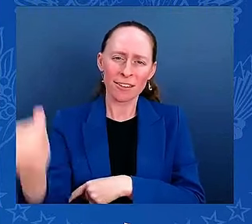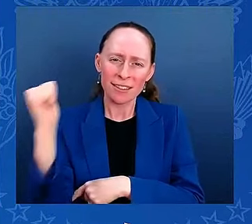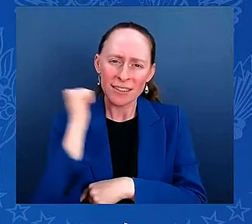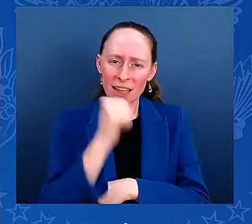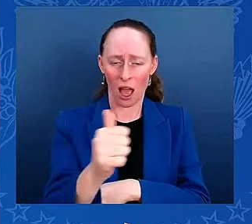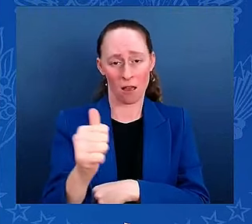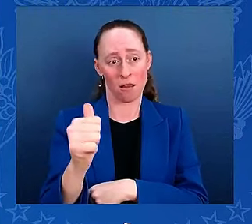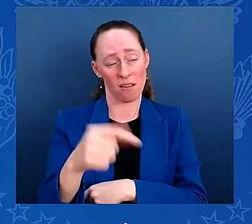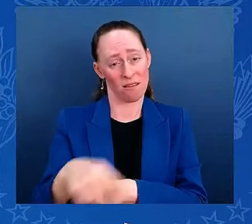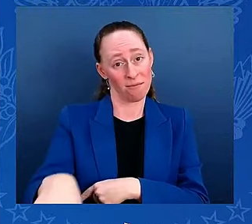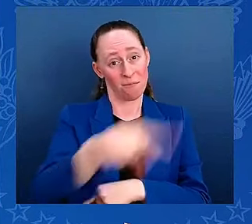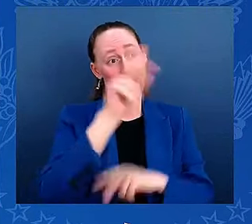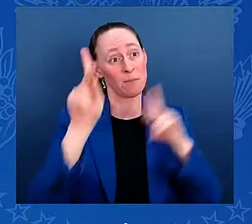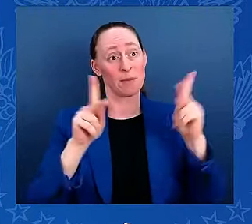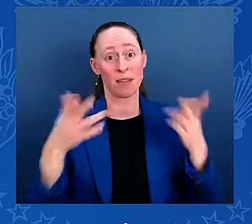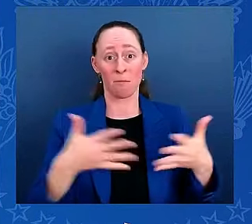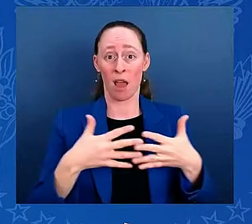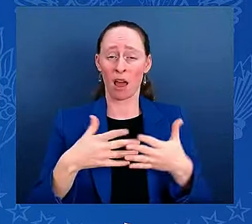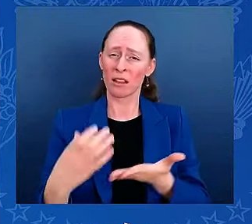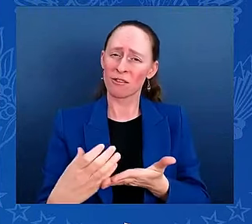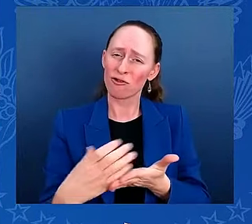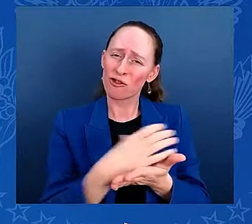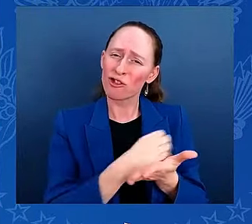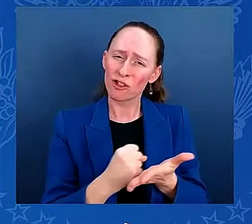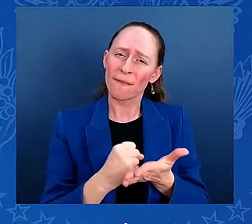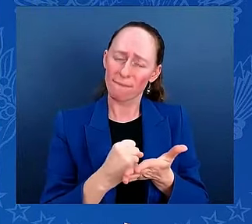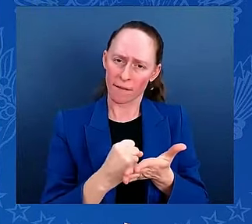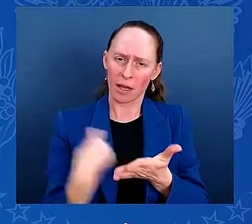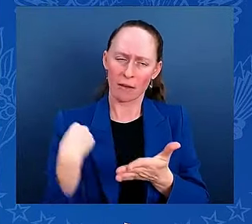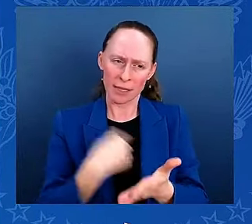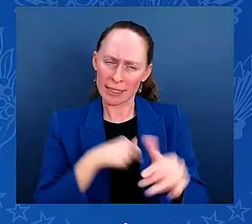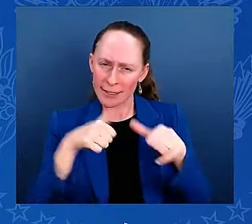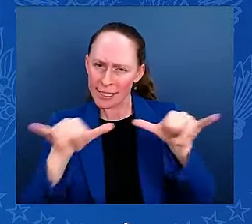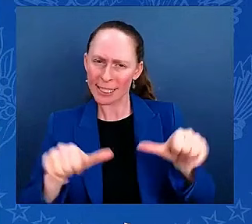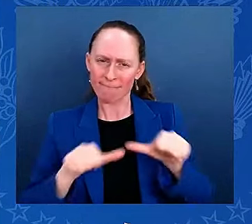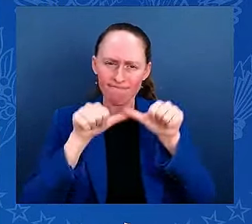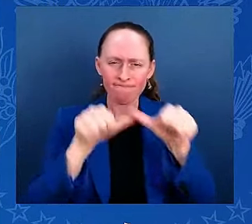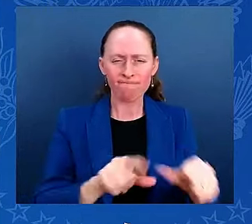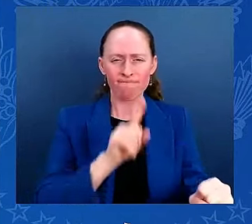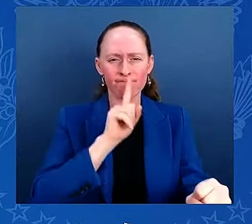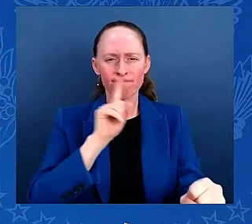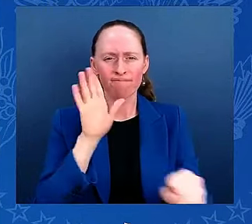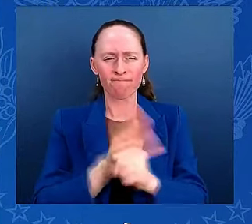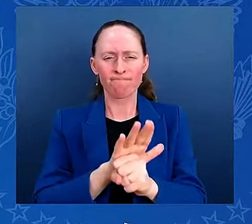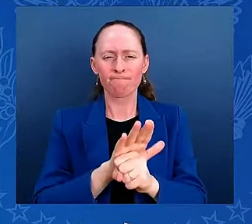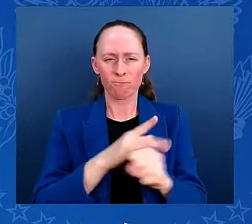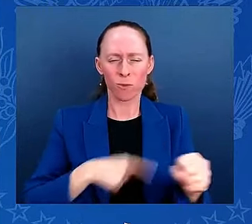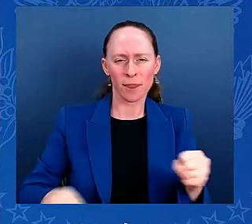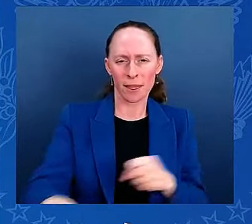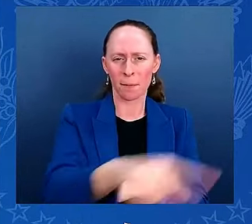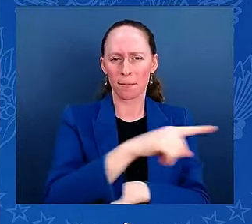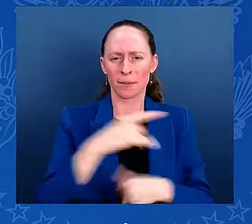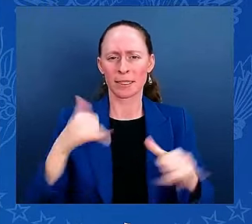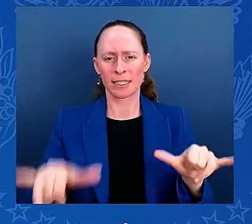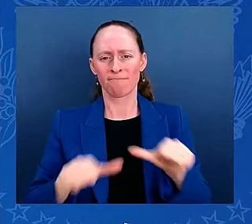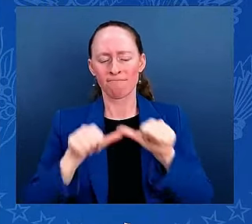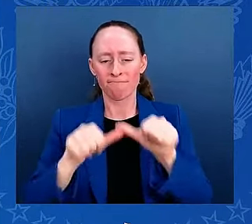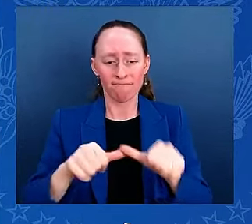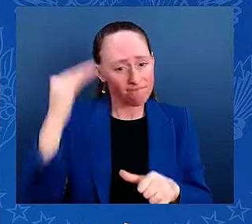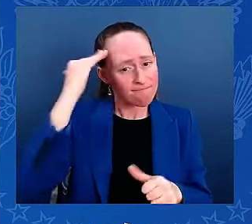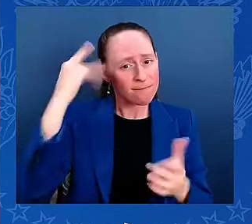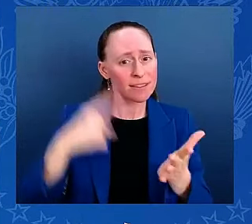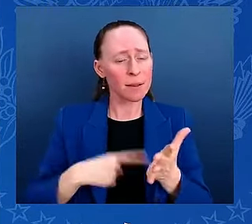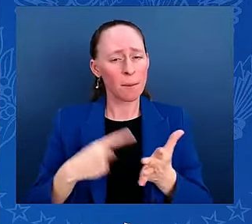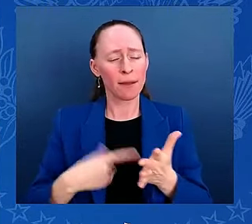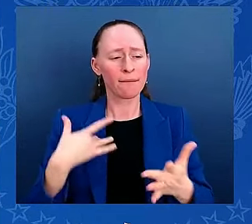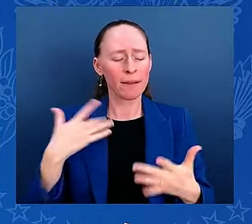it in your lives. Setbacks are unavoidable, but giving up is unforgivable.